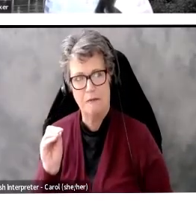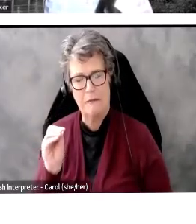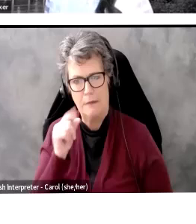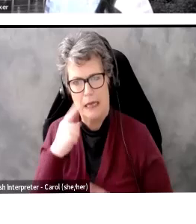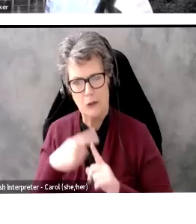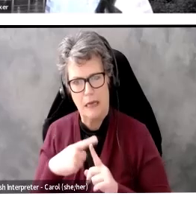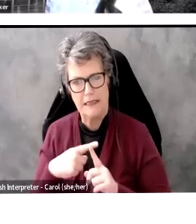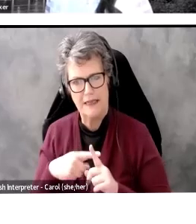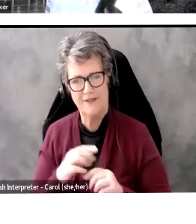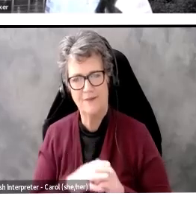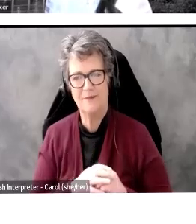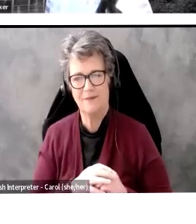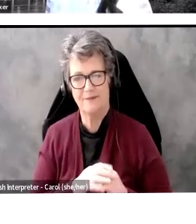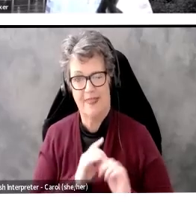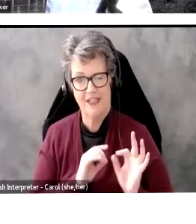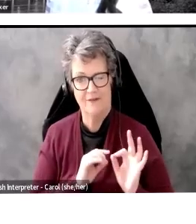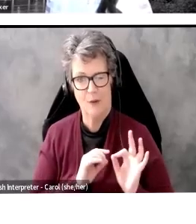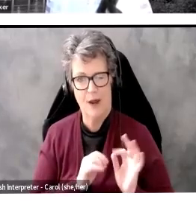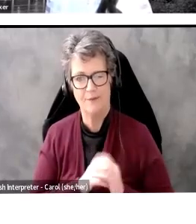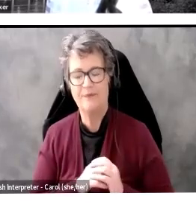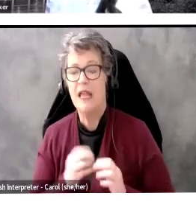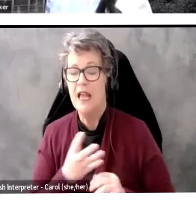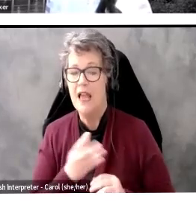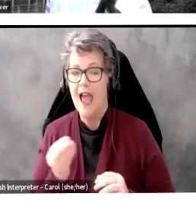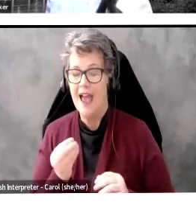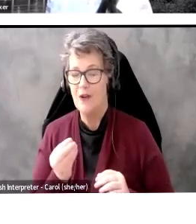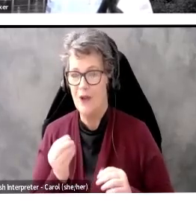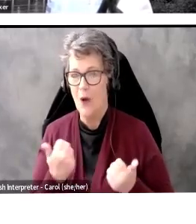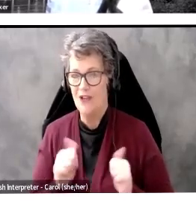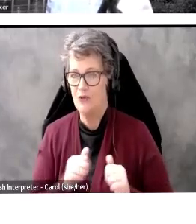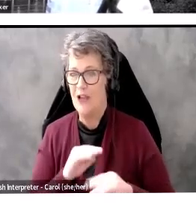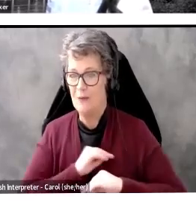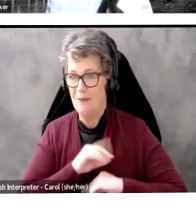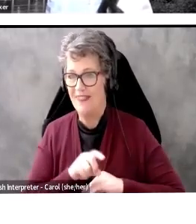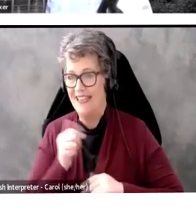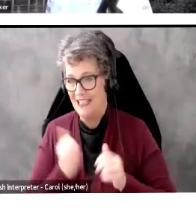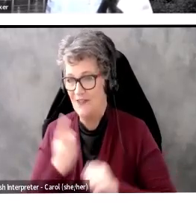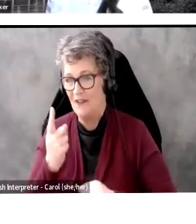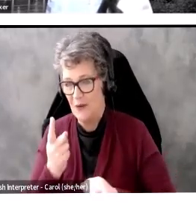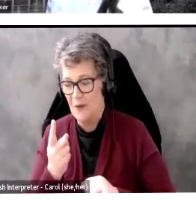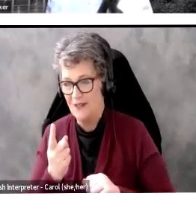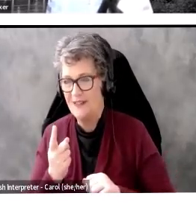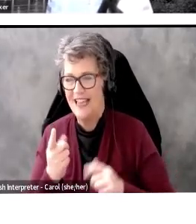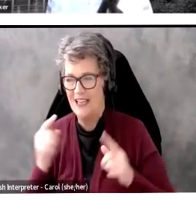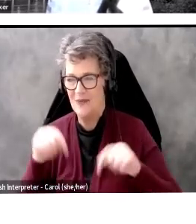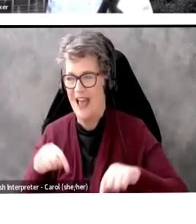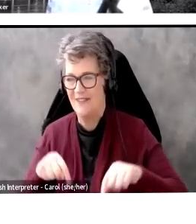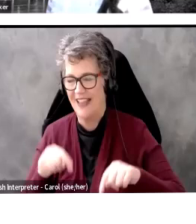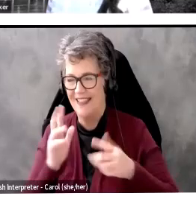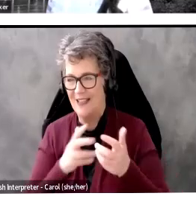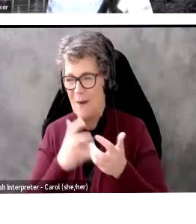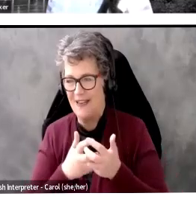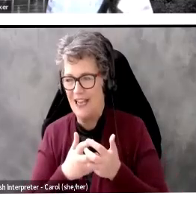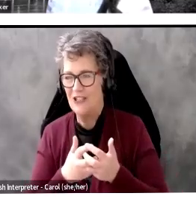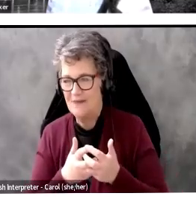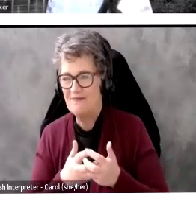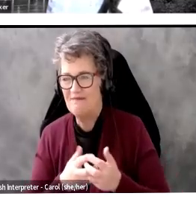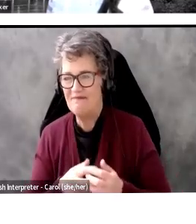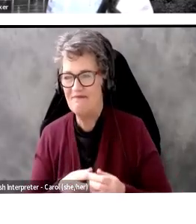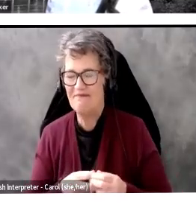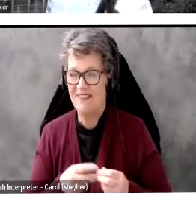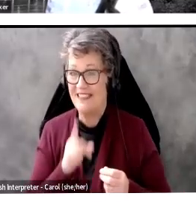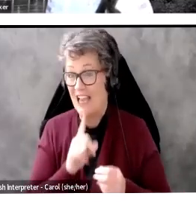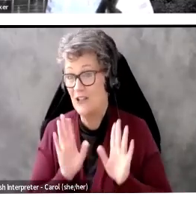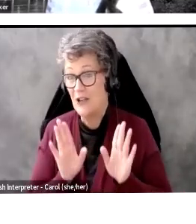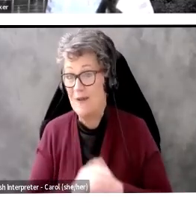positive, but we always try to meet the needs of everyone, and having this accommodation is truly